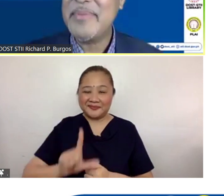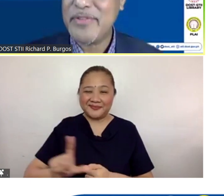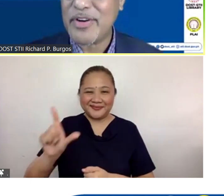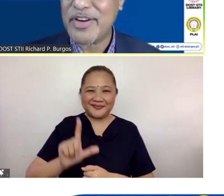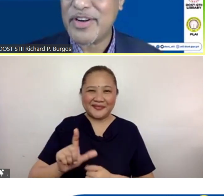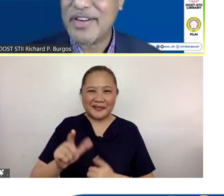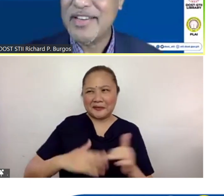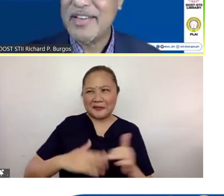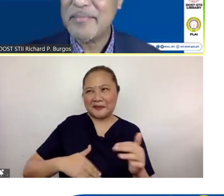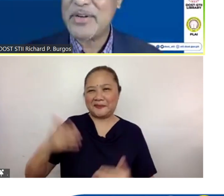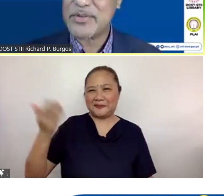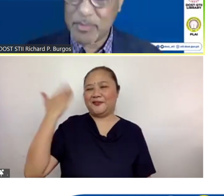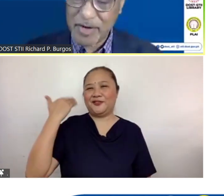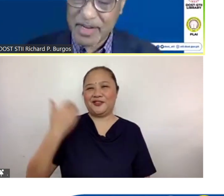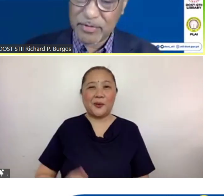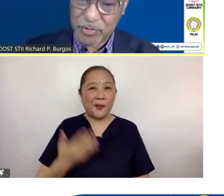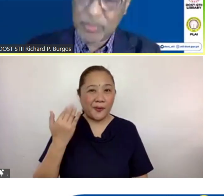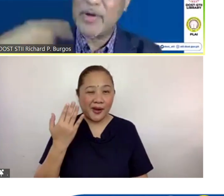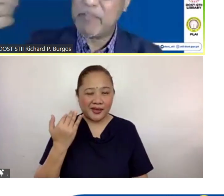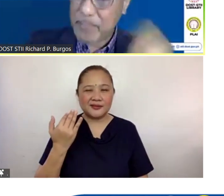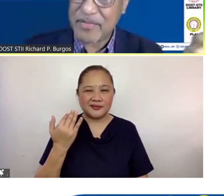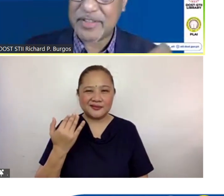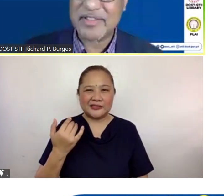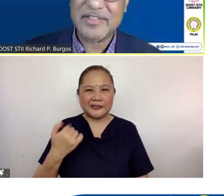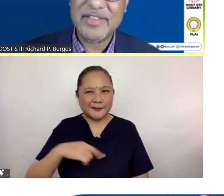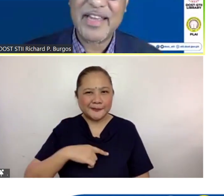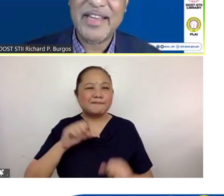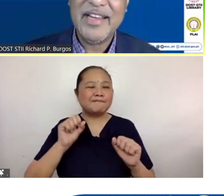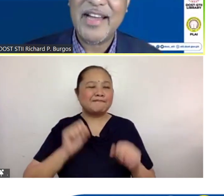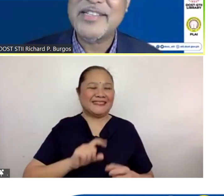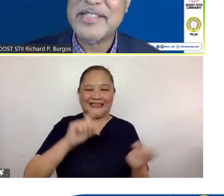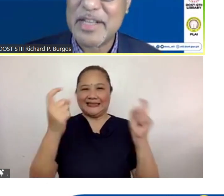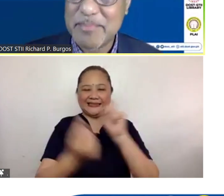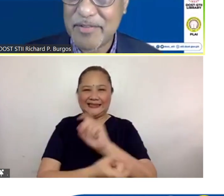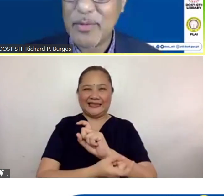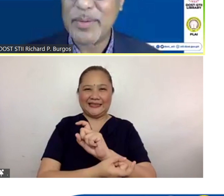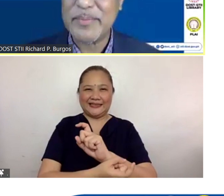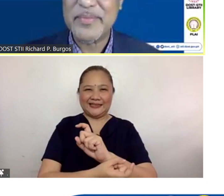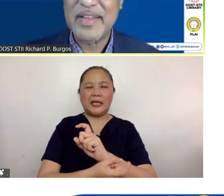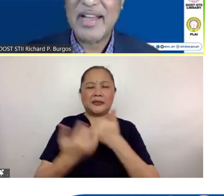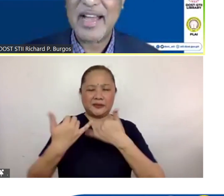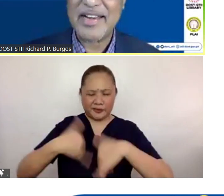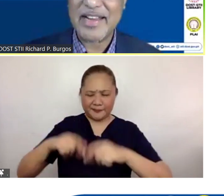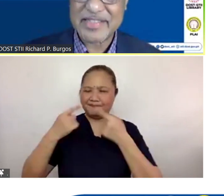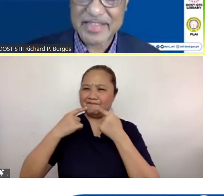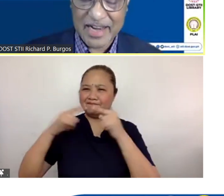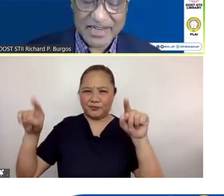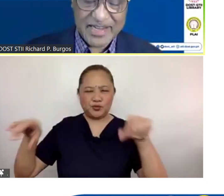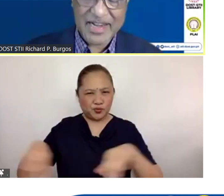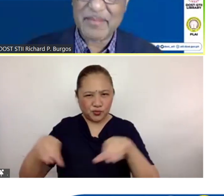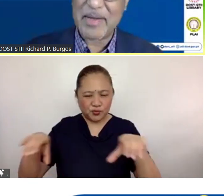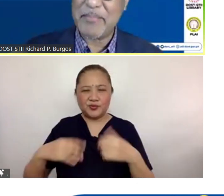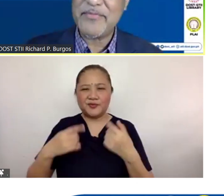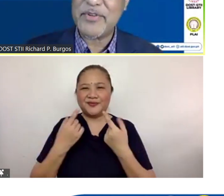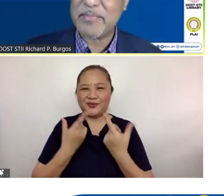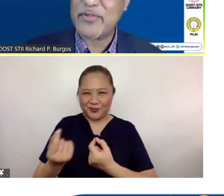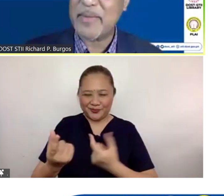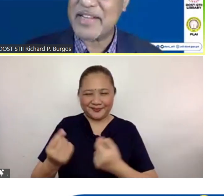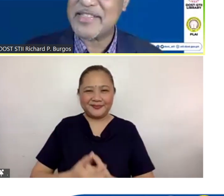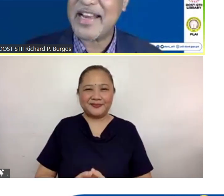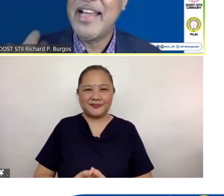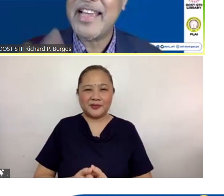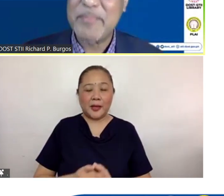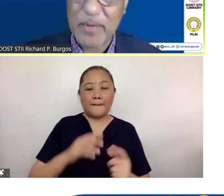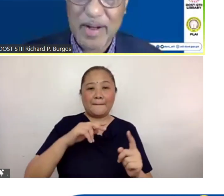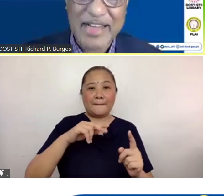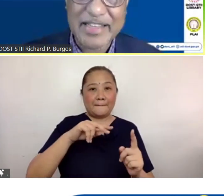than before because we were able to pivot, okay, and still perform and excel. Kaya naman, pivot, perform,